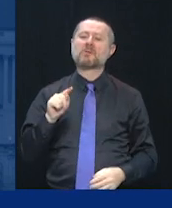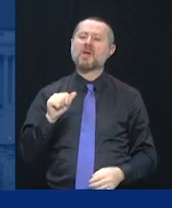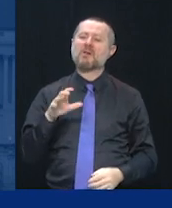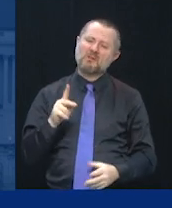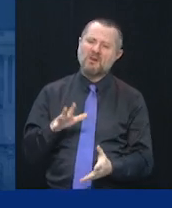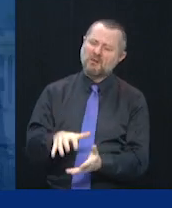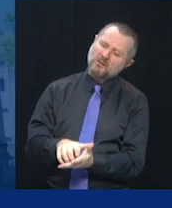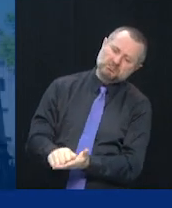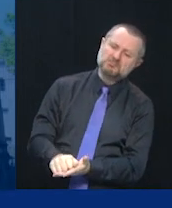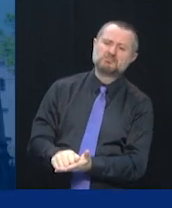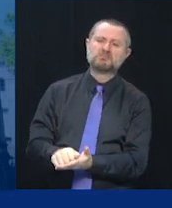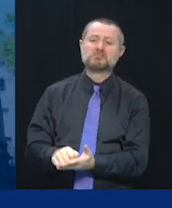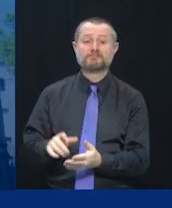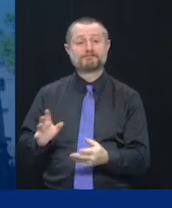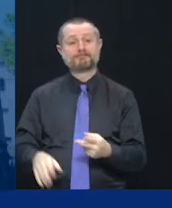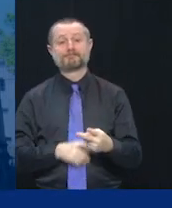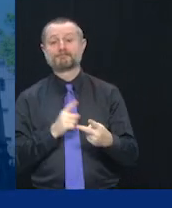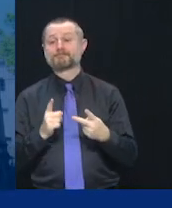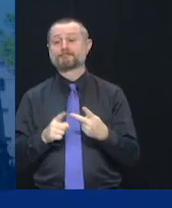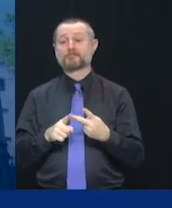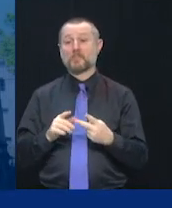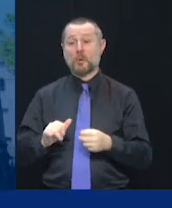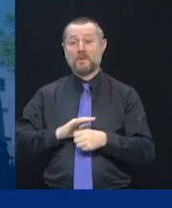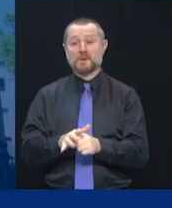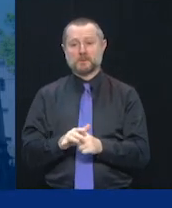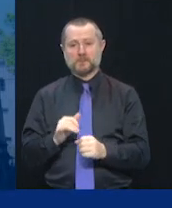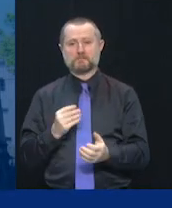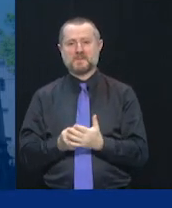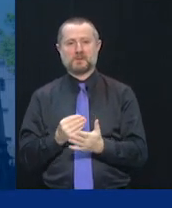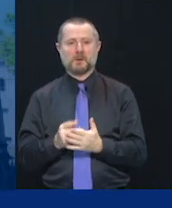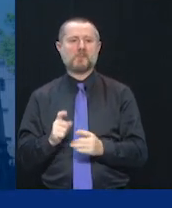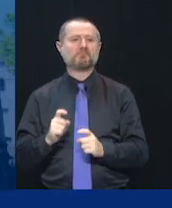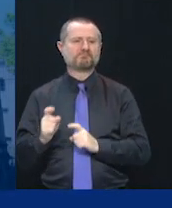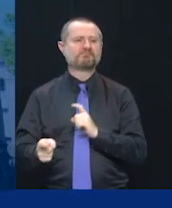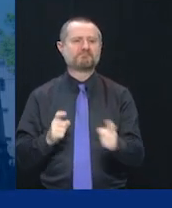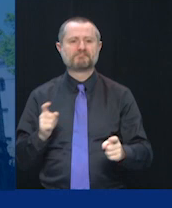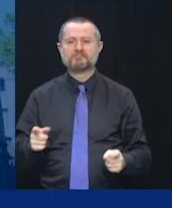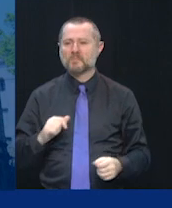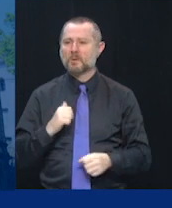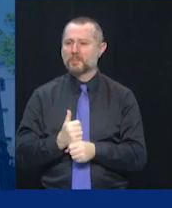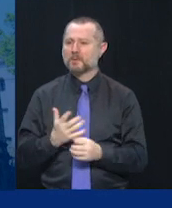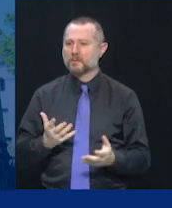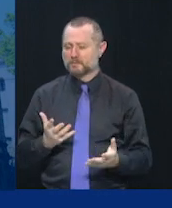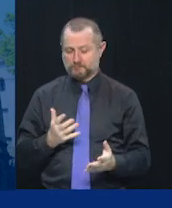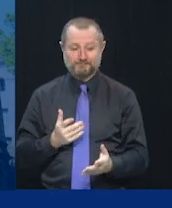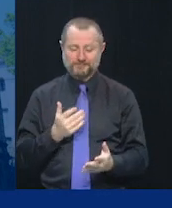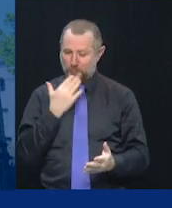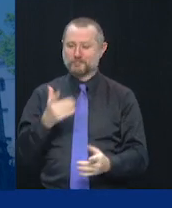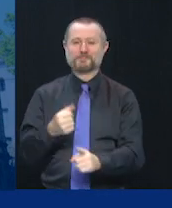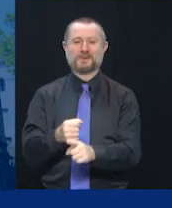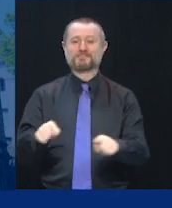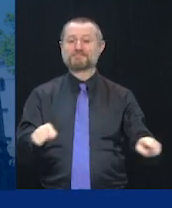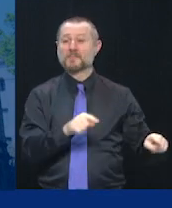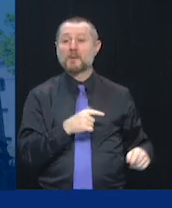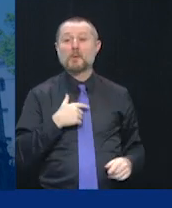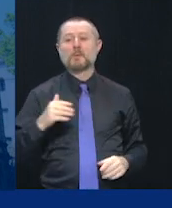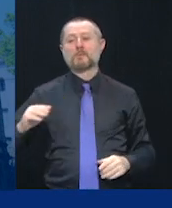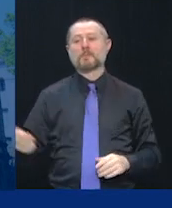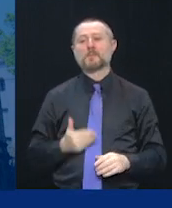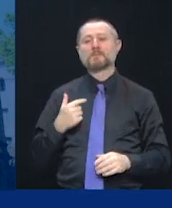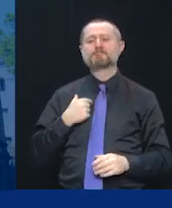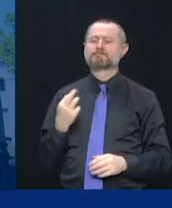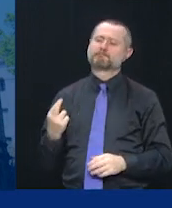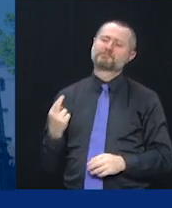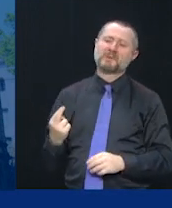COVID relief proportionate to COVID relief. I want to welcome our friend and our